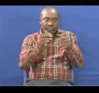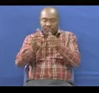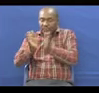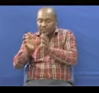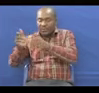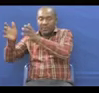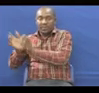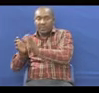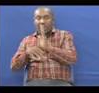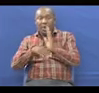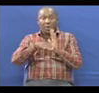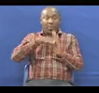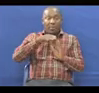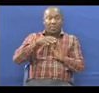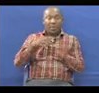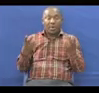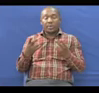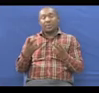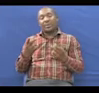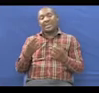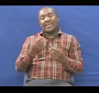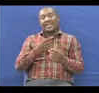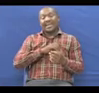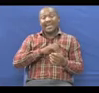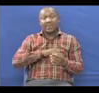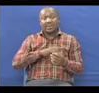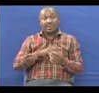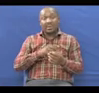any populations is having of two